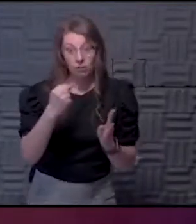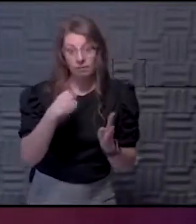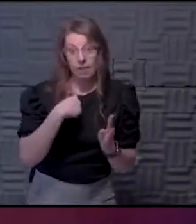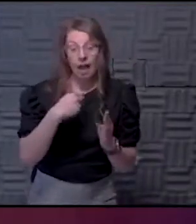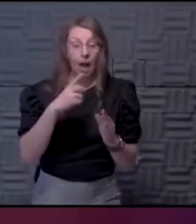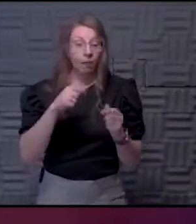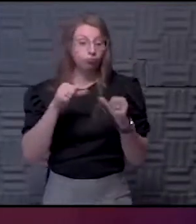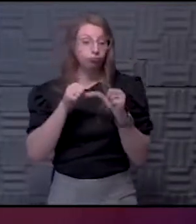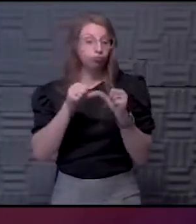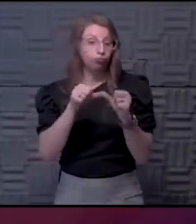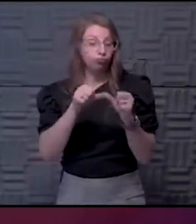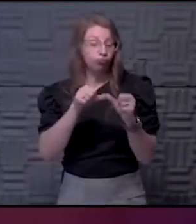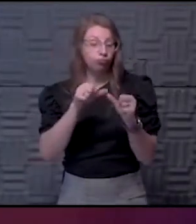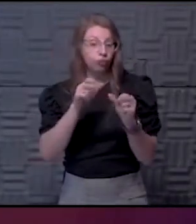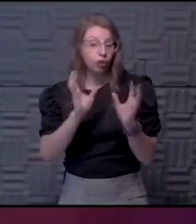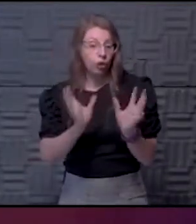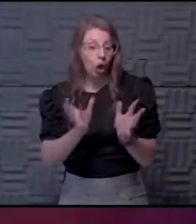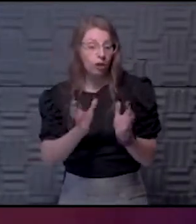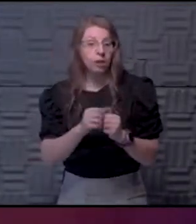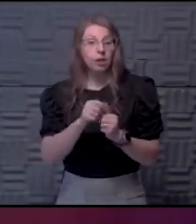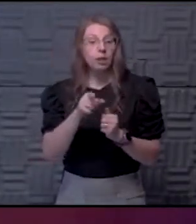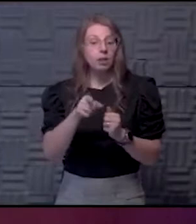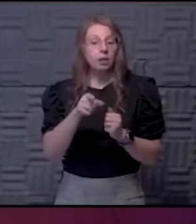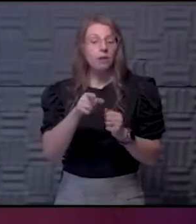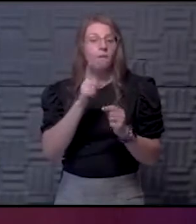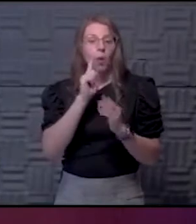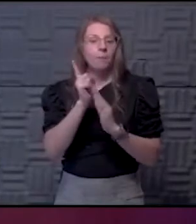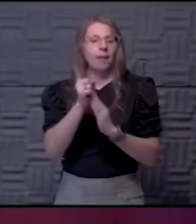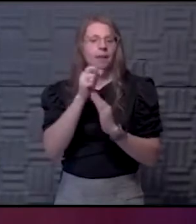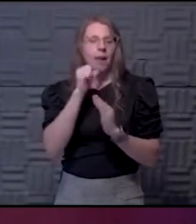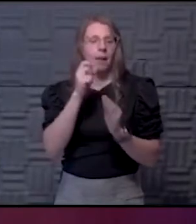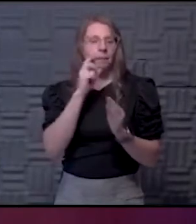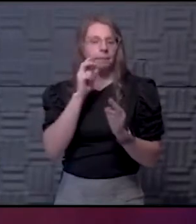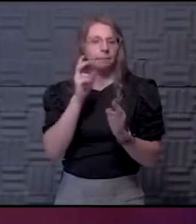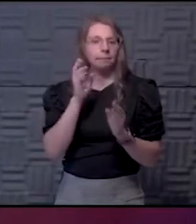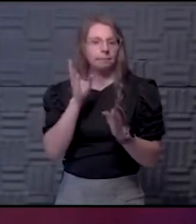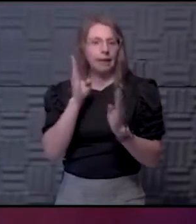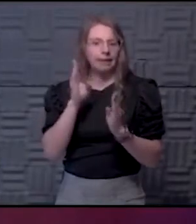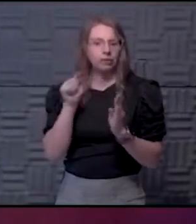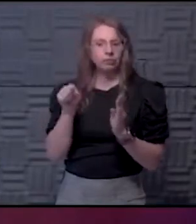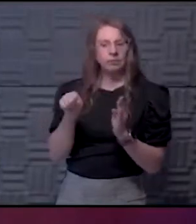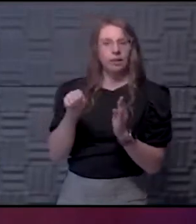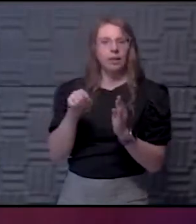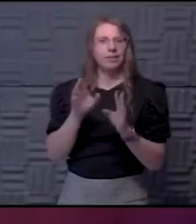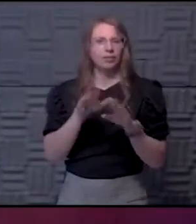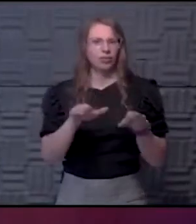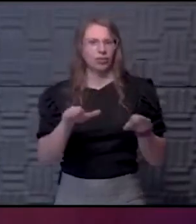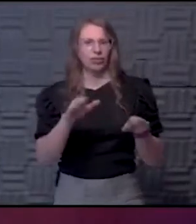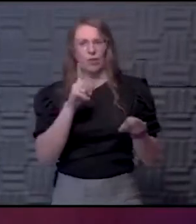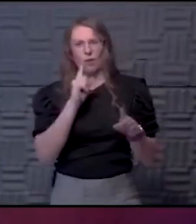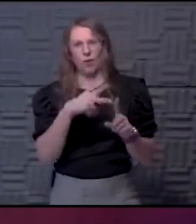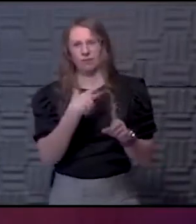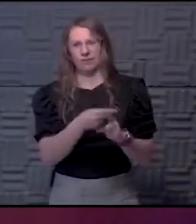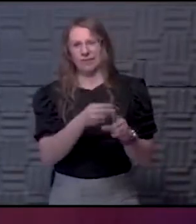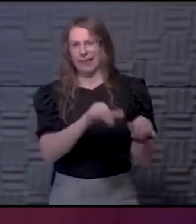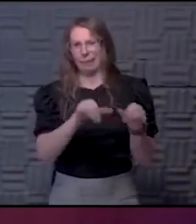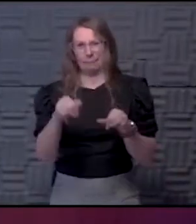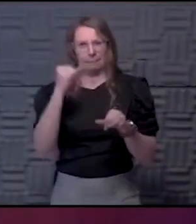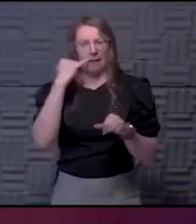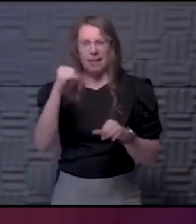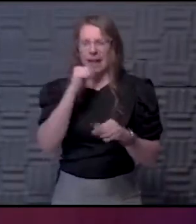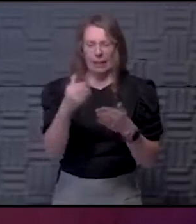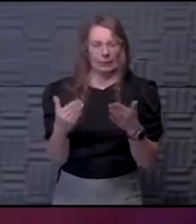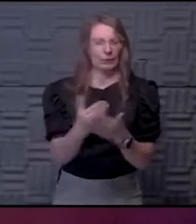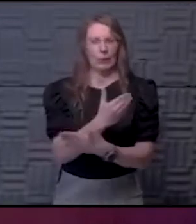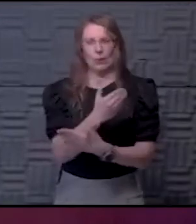keep talking. Mm-hmm. So just for a minute, you're not paying attention to them. And think about it. We do that with our children when it comes time for vaccines. This is not